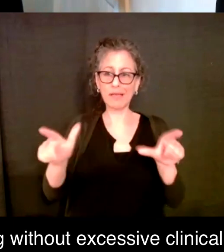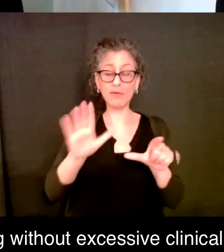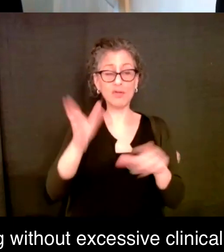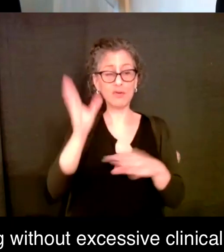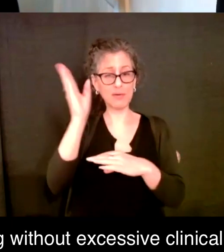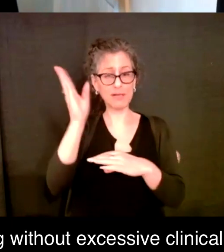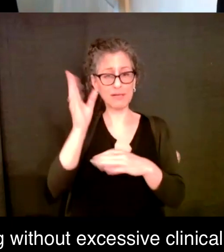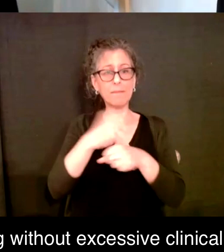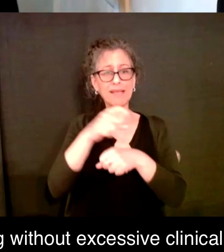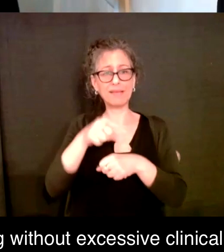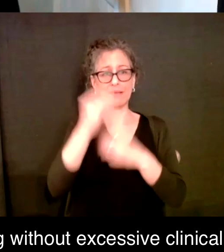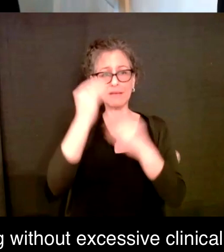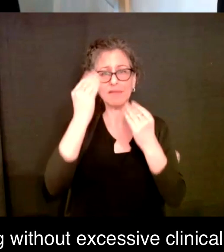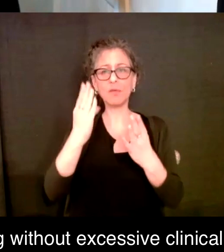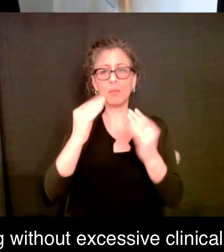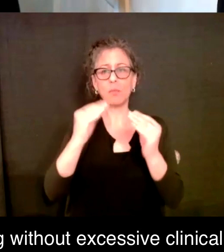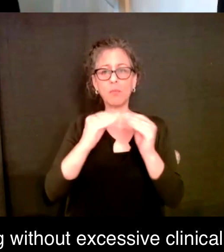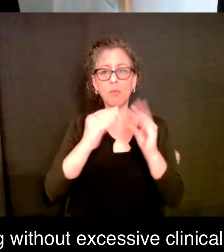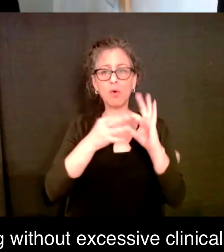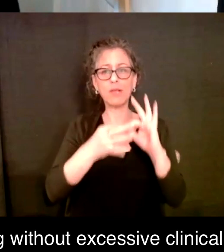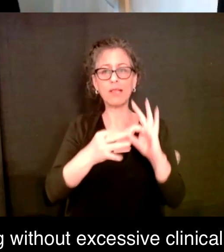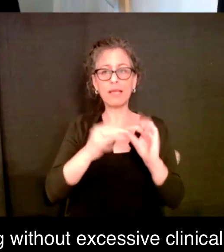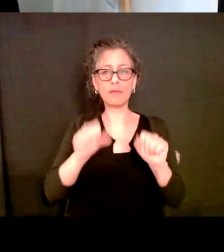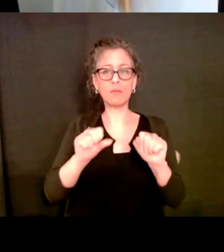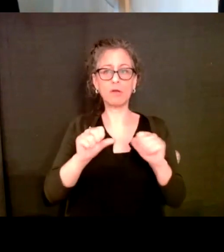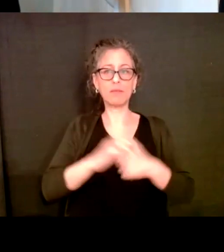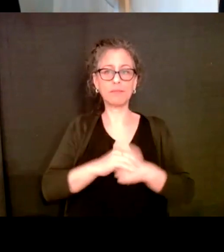the information more relatable."